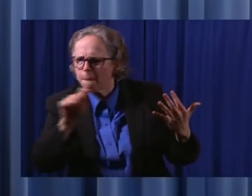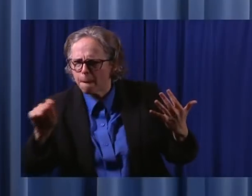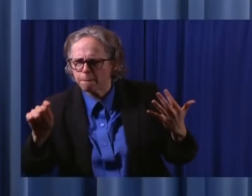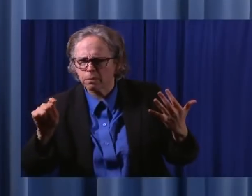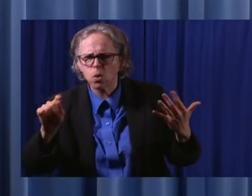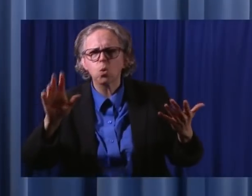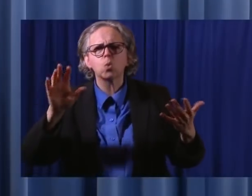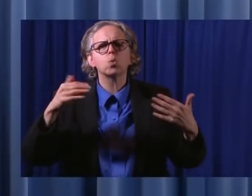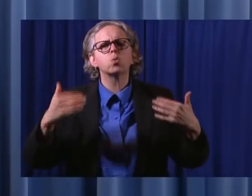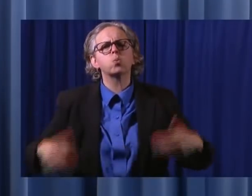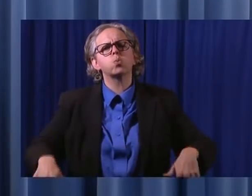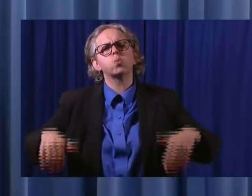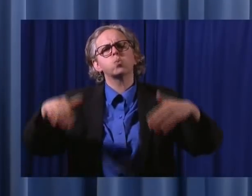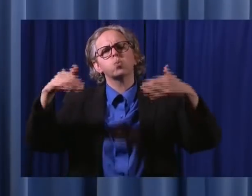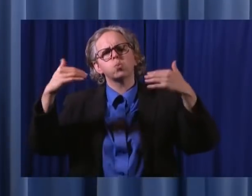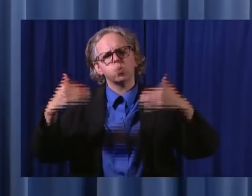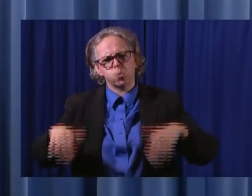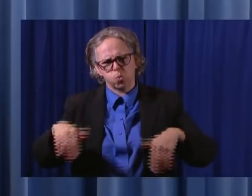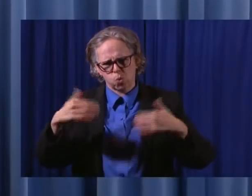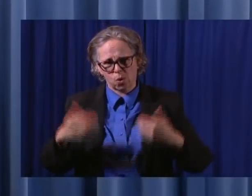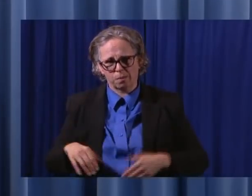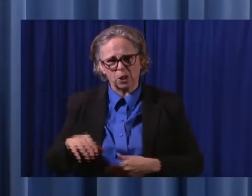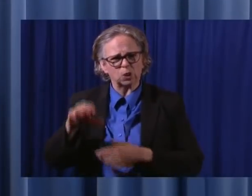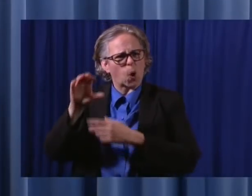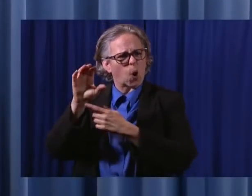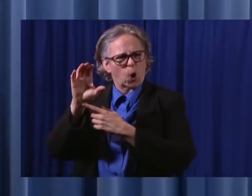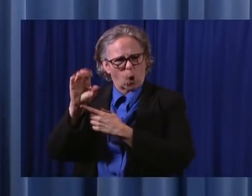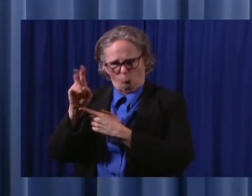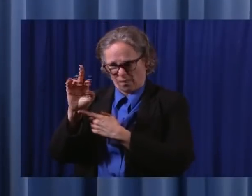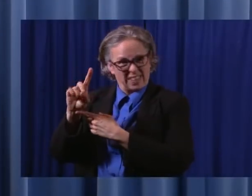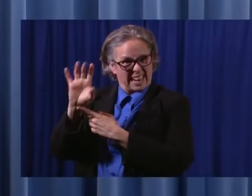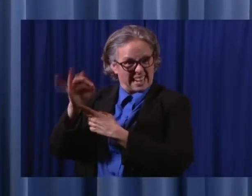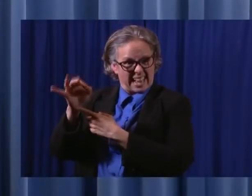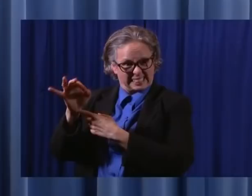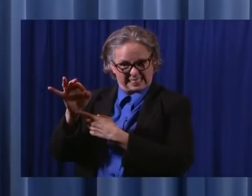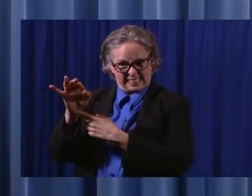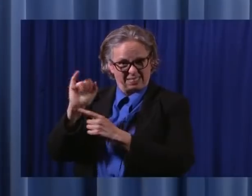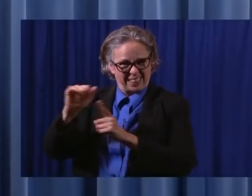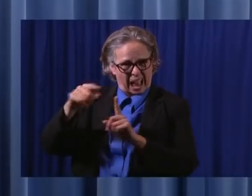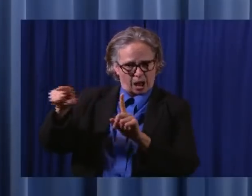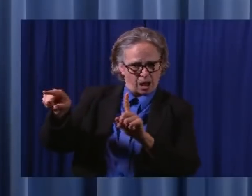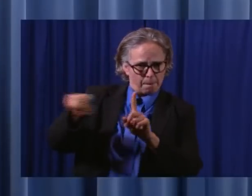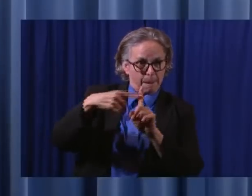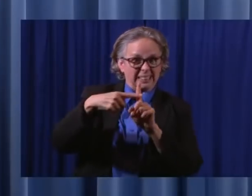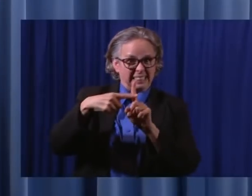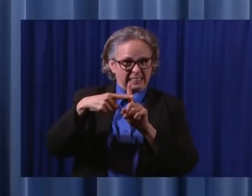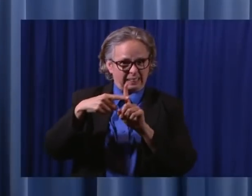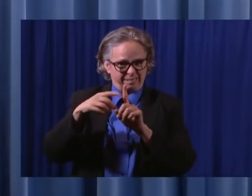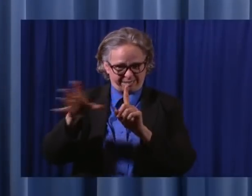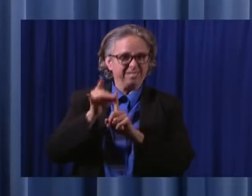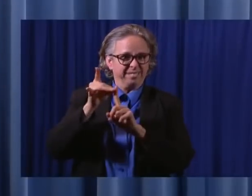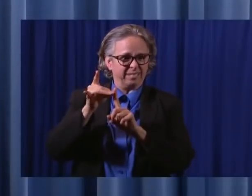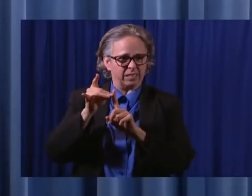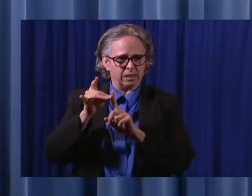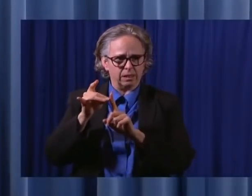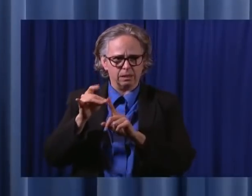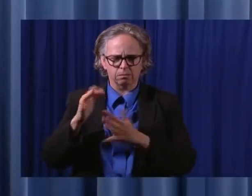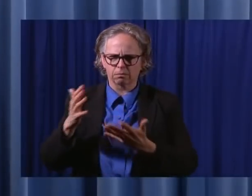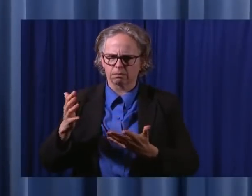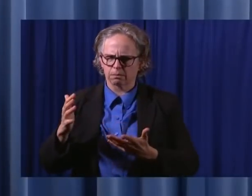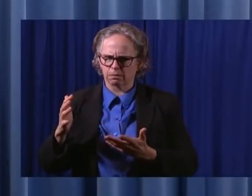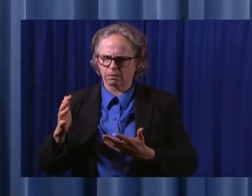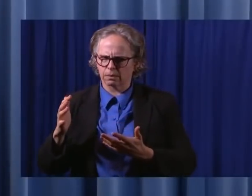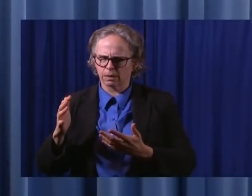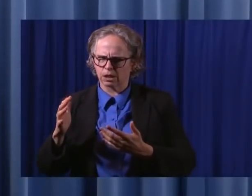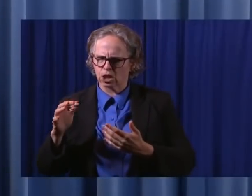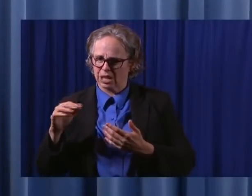by COVID-19 positive patients reached their lowest level of this epidemic during the first and second weeks of June. However,